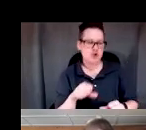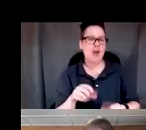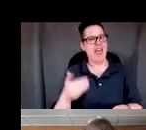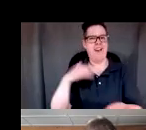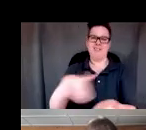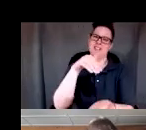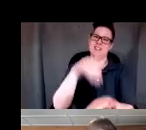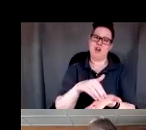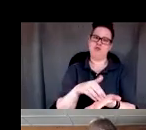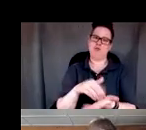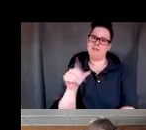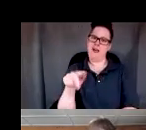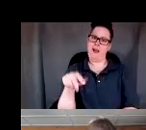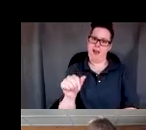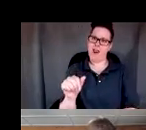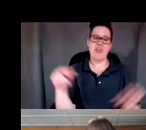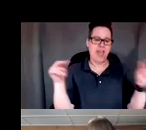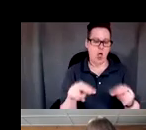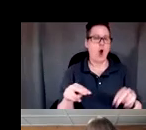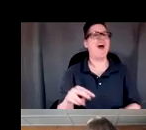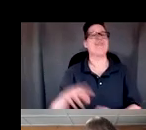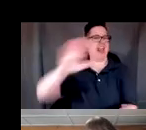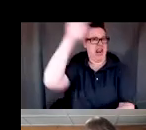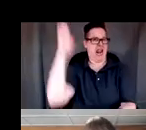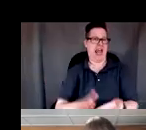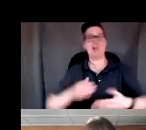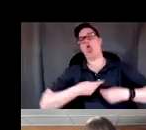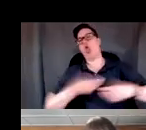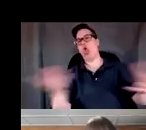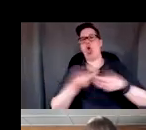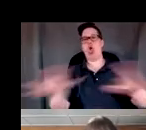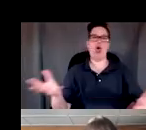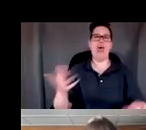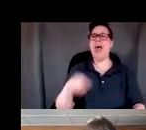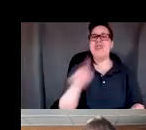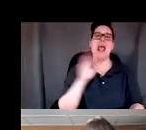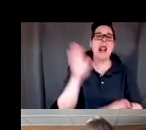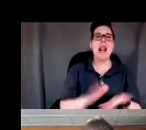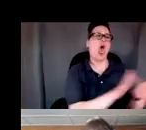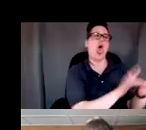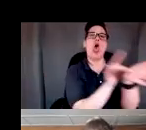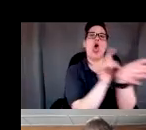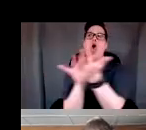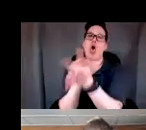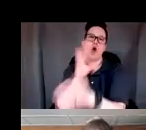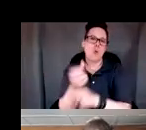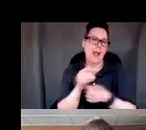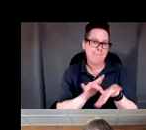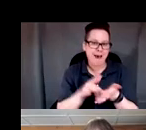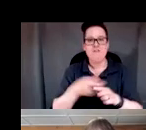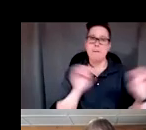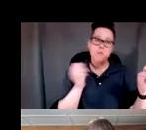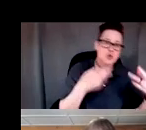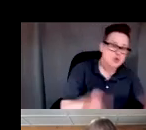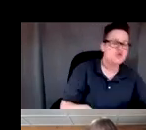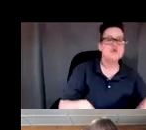system, cut way down on the doc shopping and the misuse of the emergency room and going to